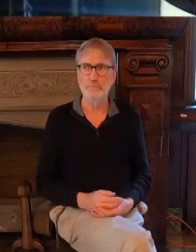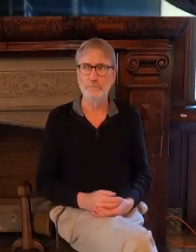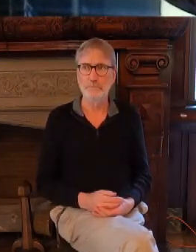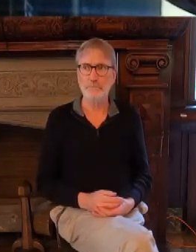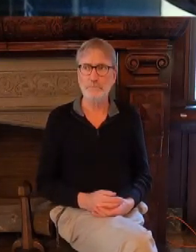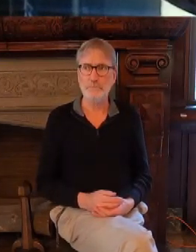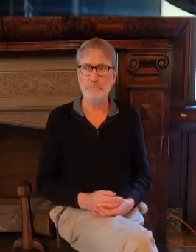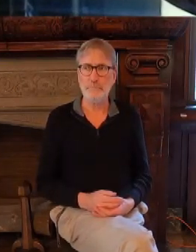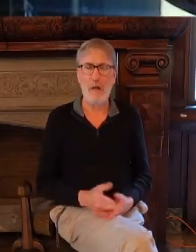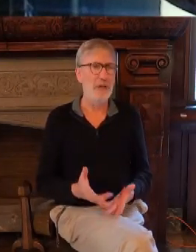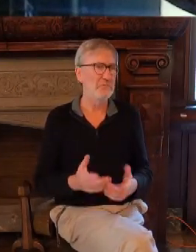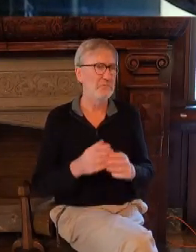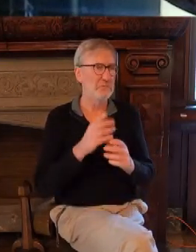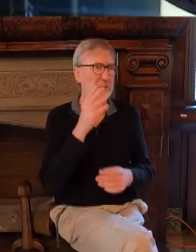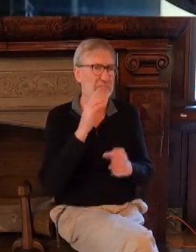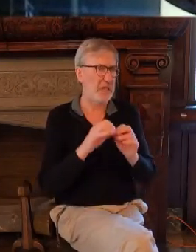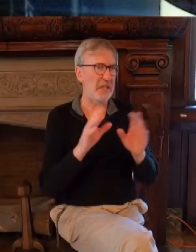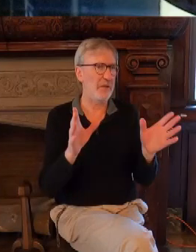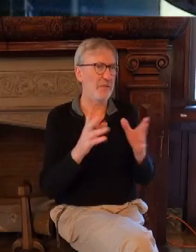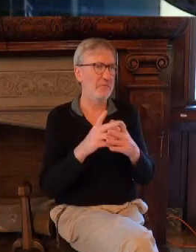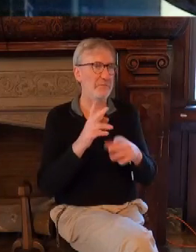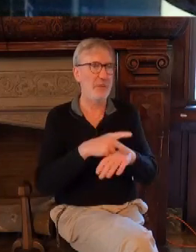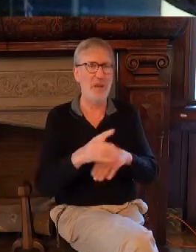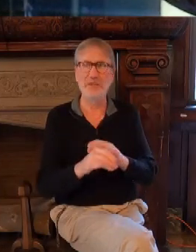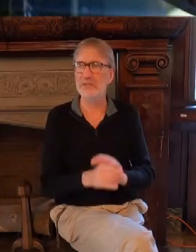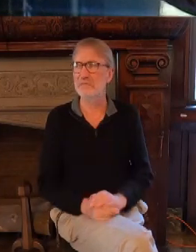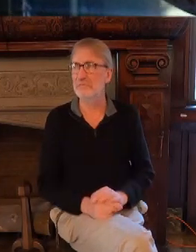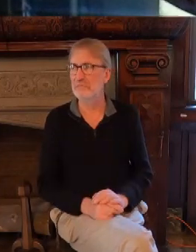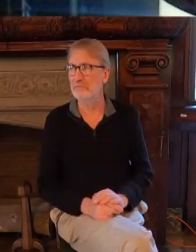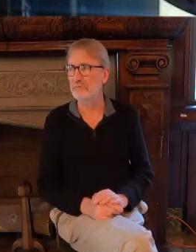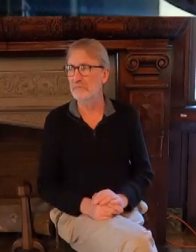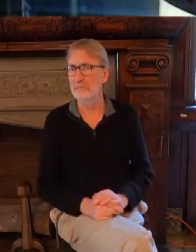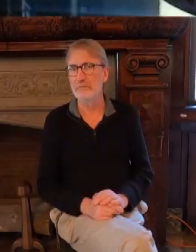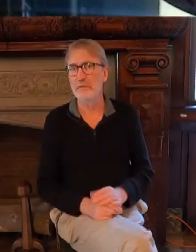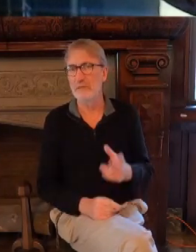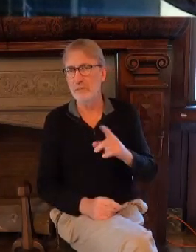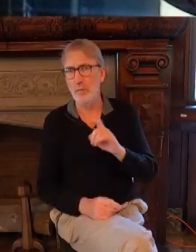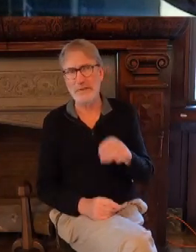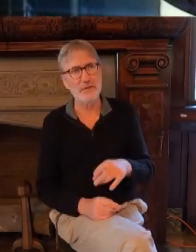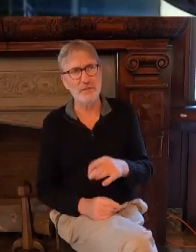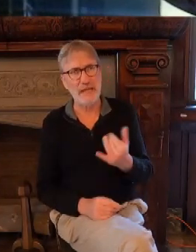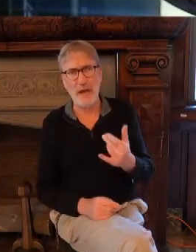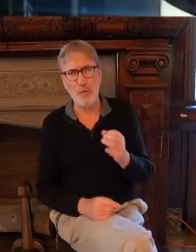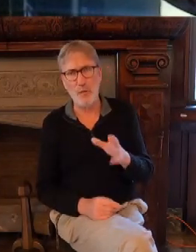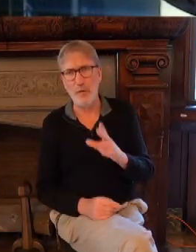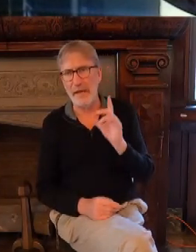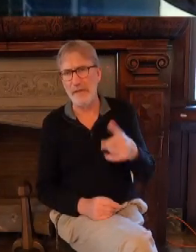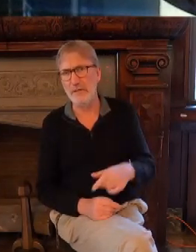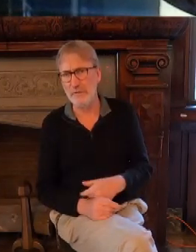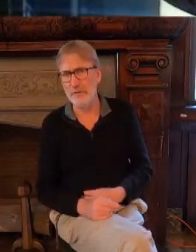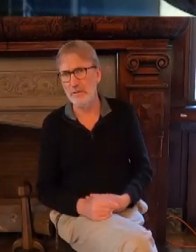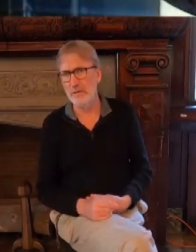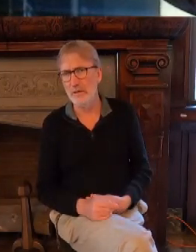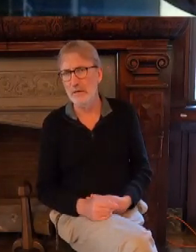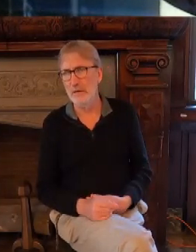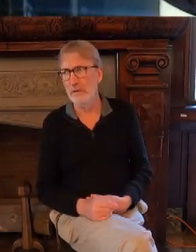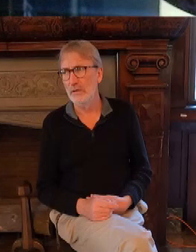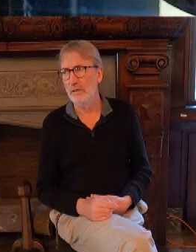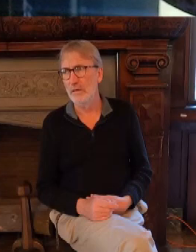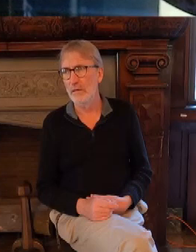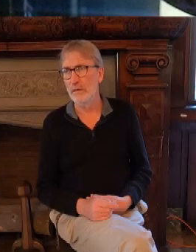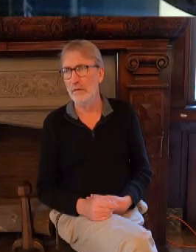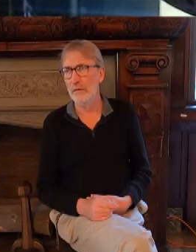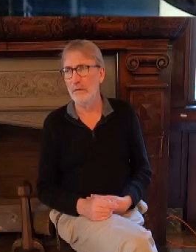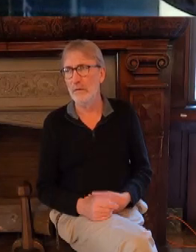straightforward project. We're really excited about it. Anybody have, or we're doing questions about? Well, are there questions for Erin